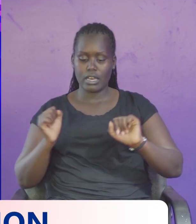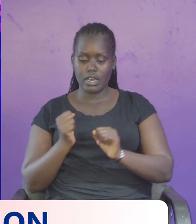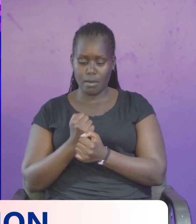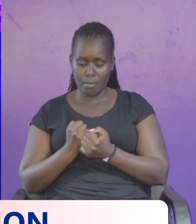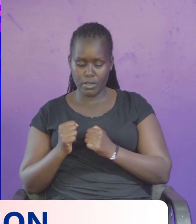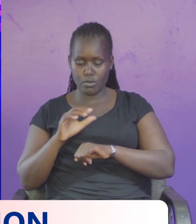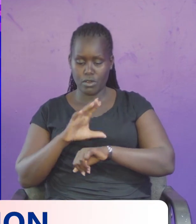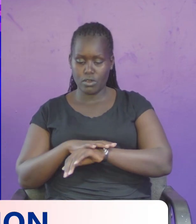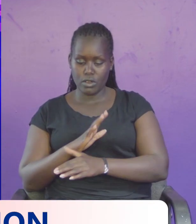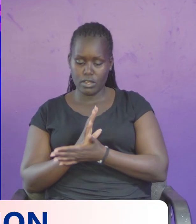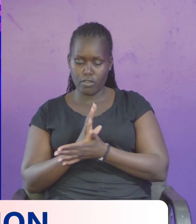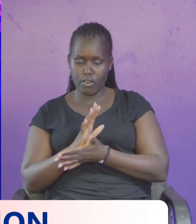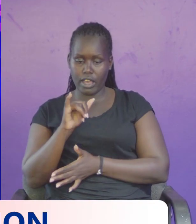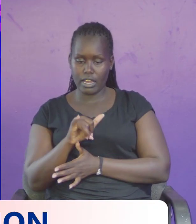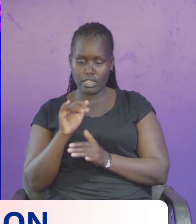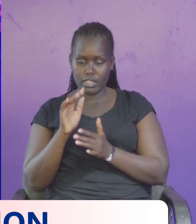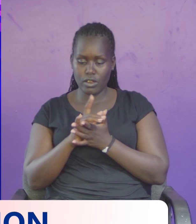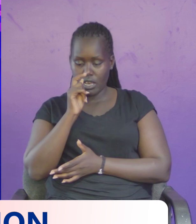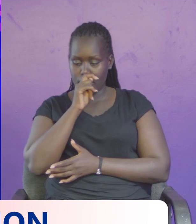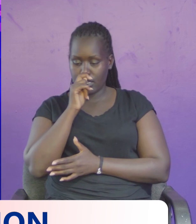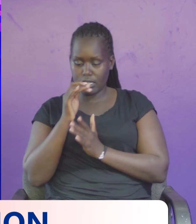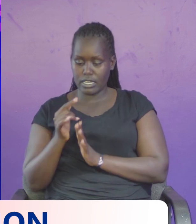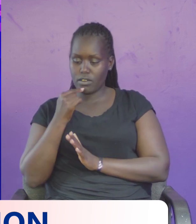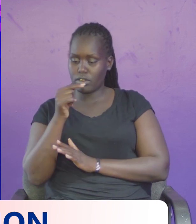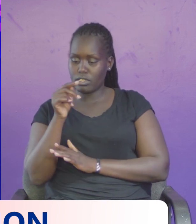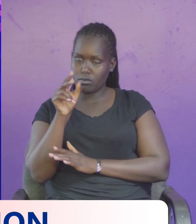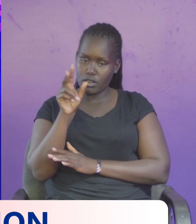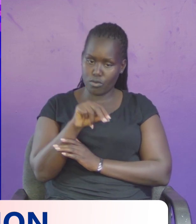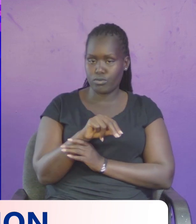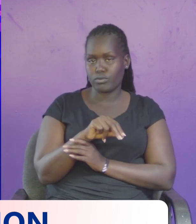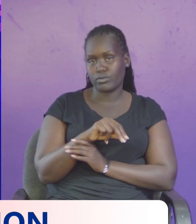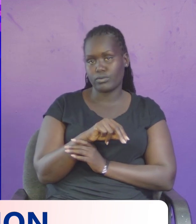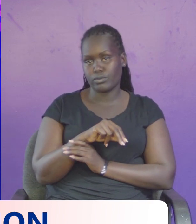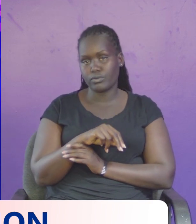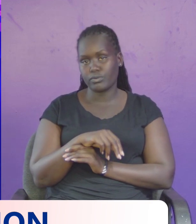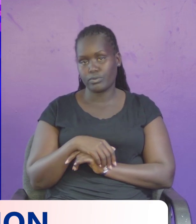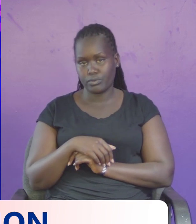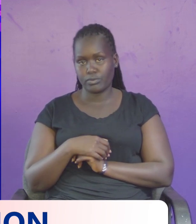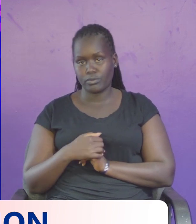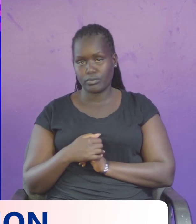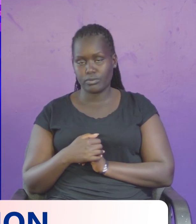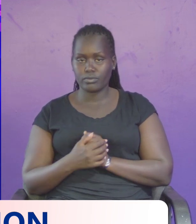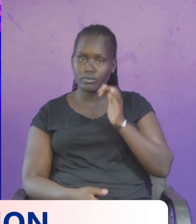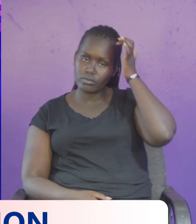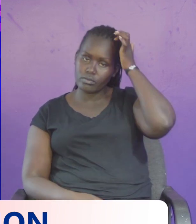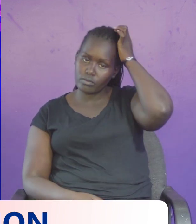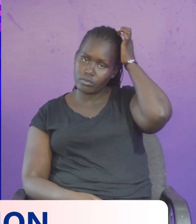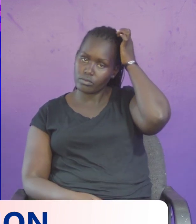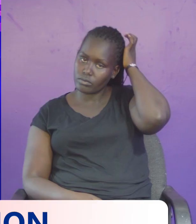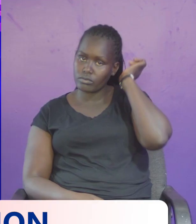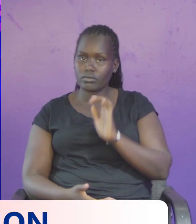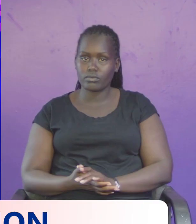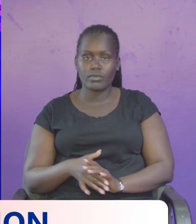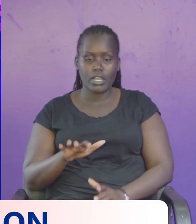it was the Tanzanians that came out and said no. Okay. You understand? So I pity